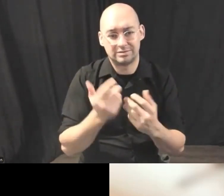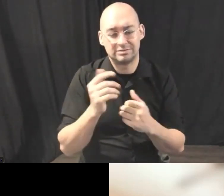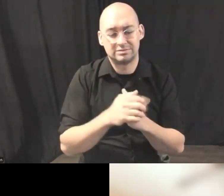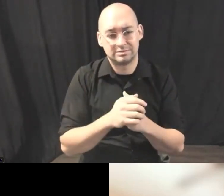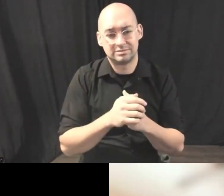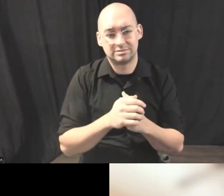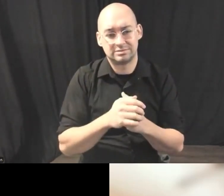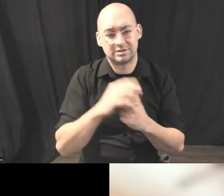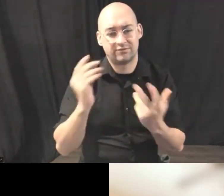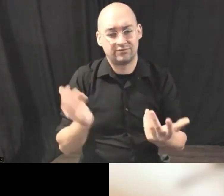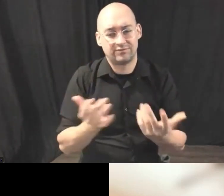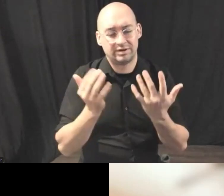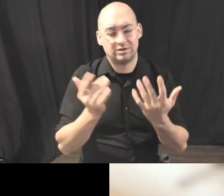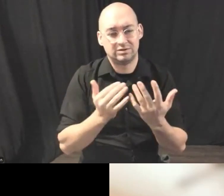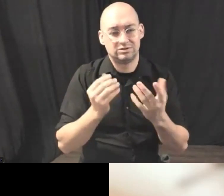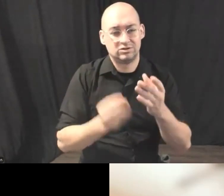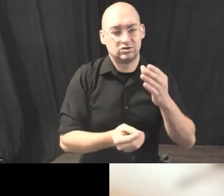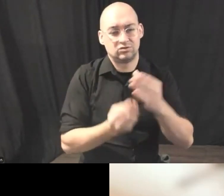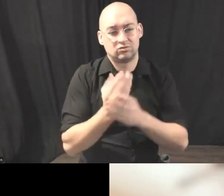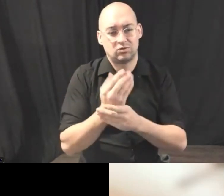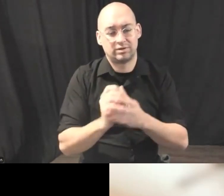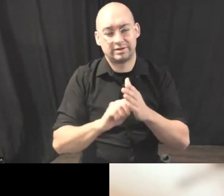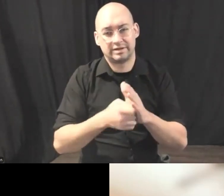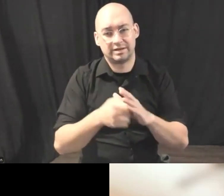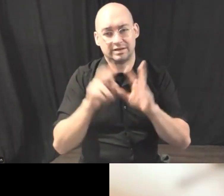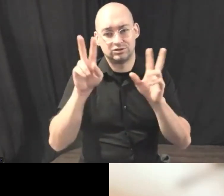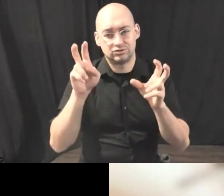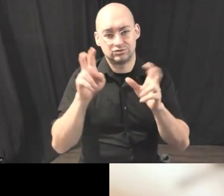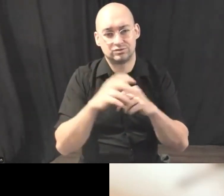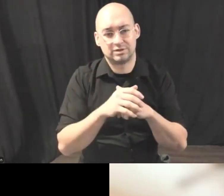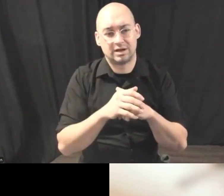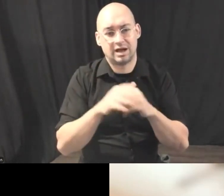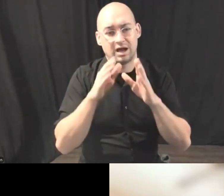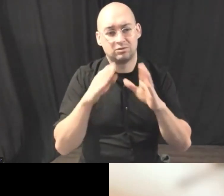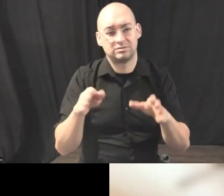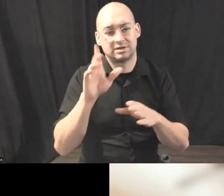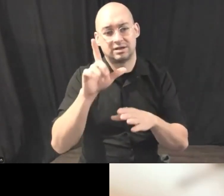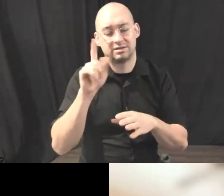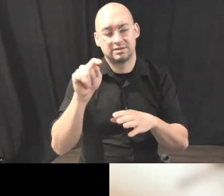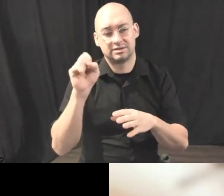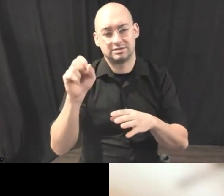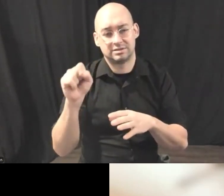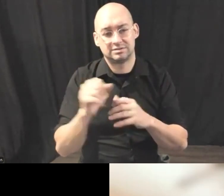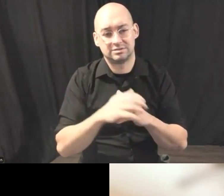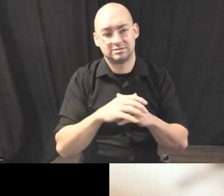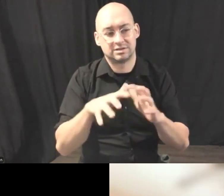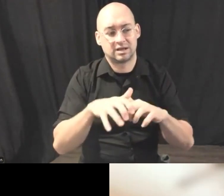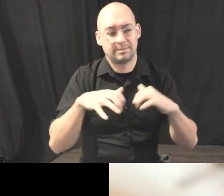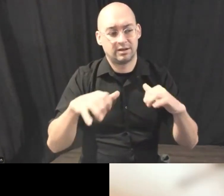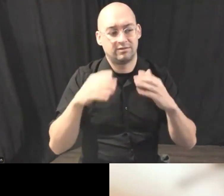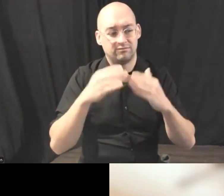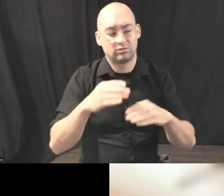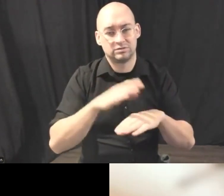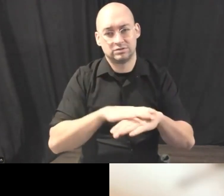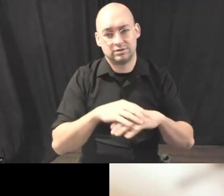fires compound the key issues of housing and LTSS that the committee has been focused on, right?